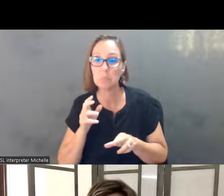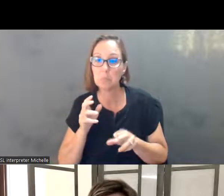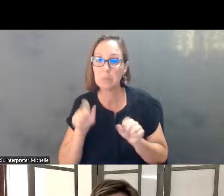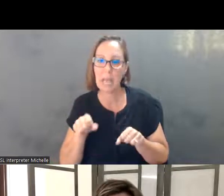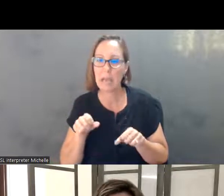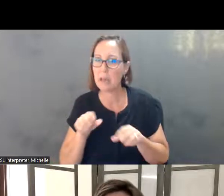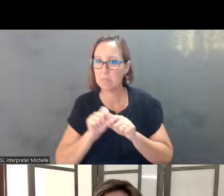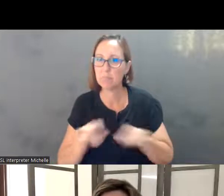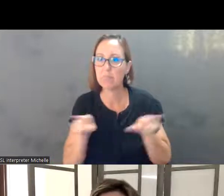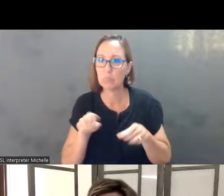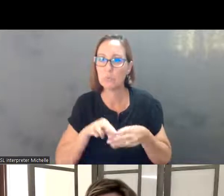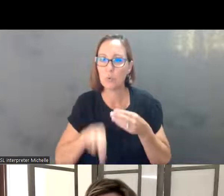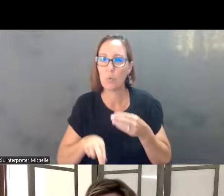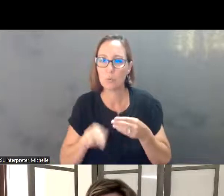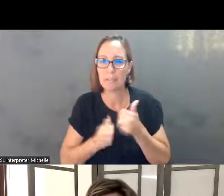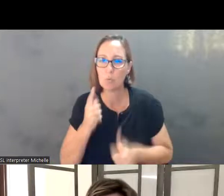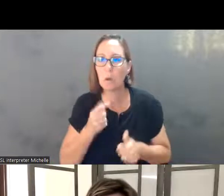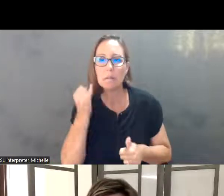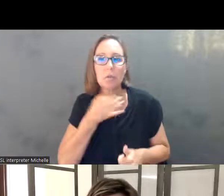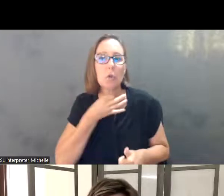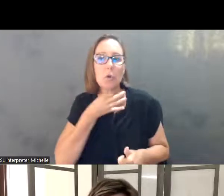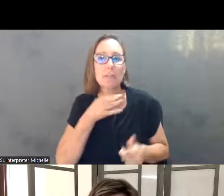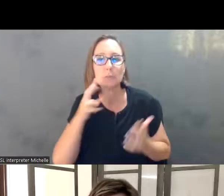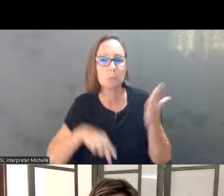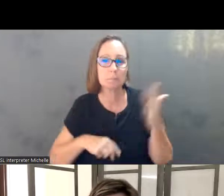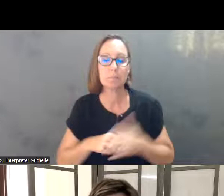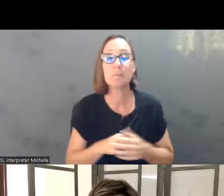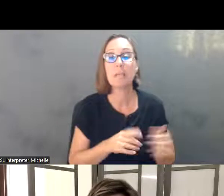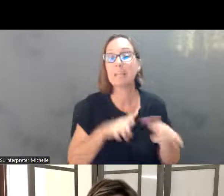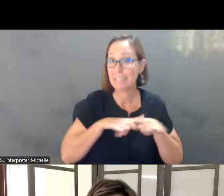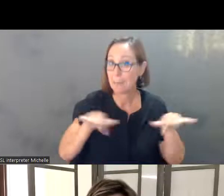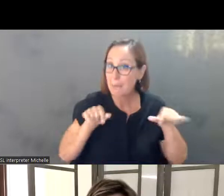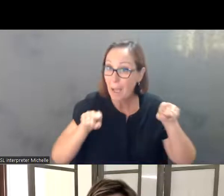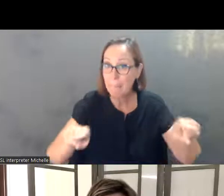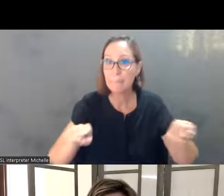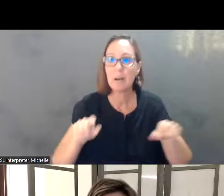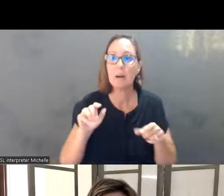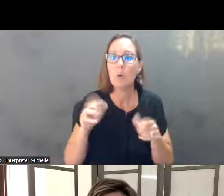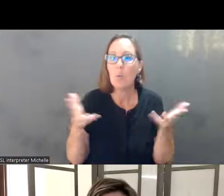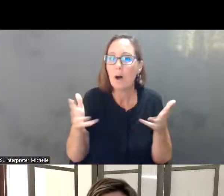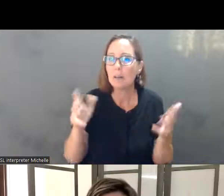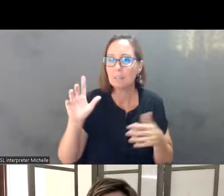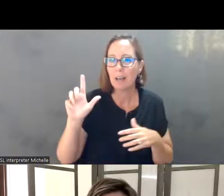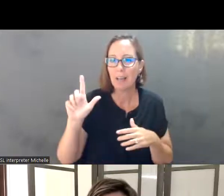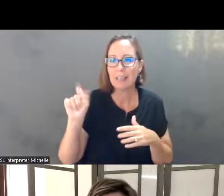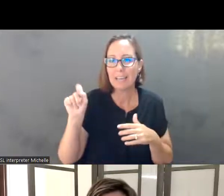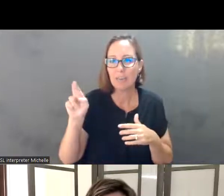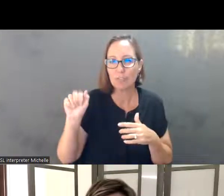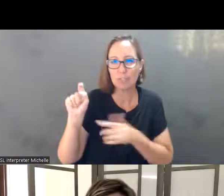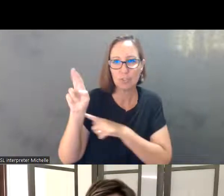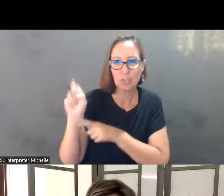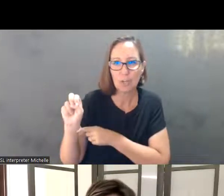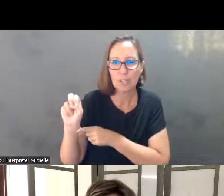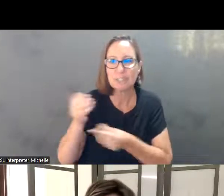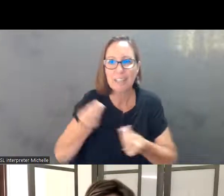results. At the same time, we were running in parallel, what is the literature telling us? So what can we learn from other